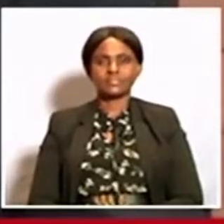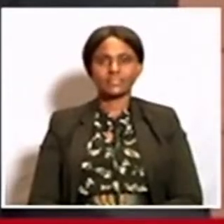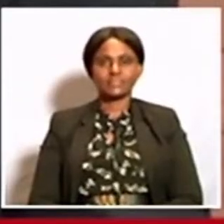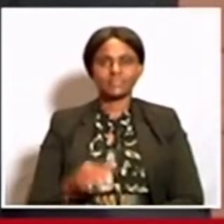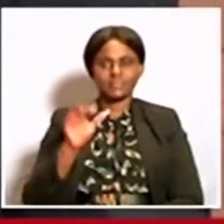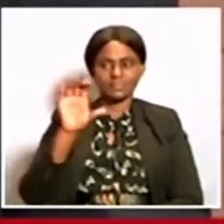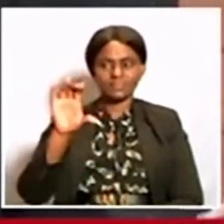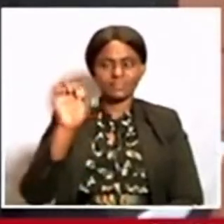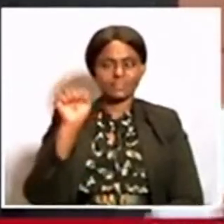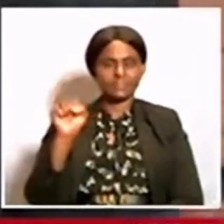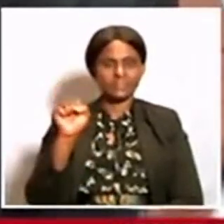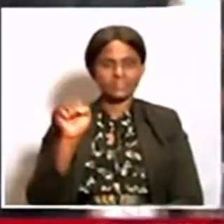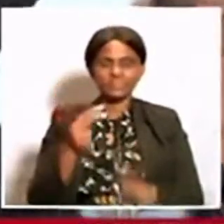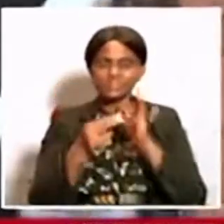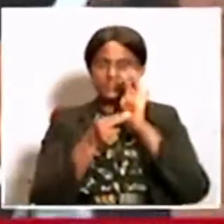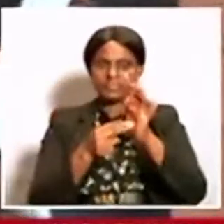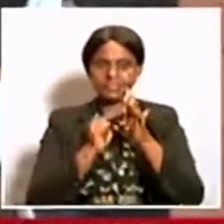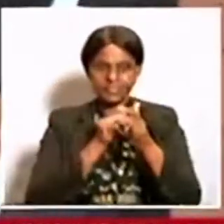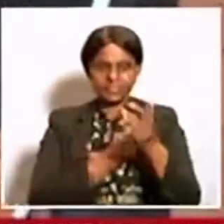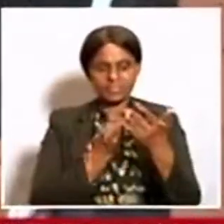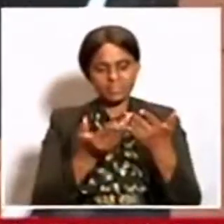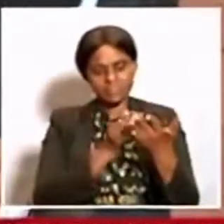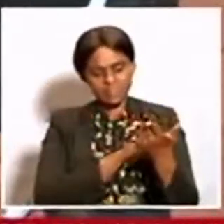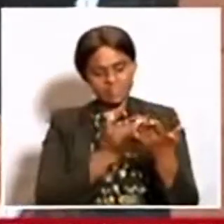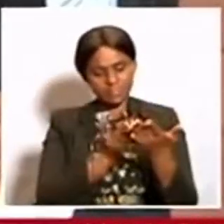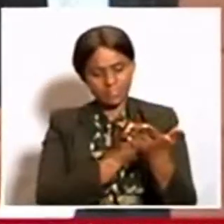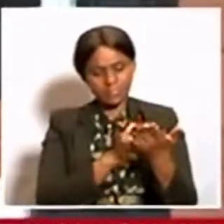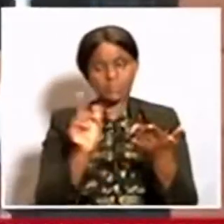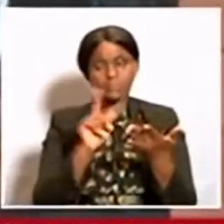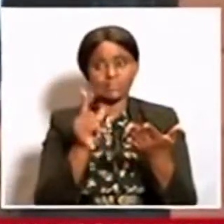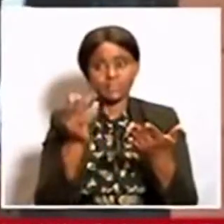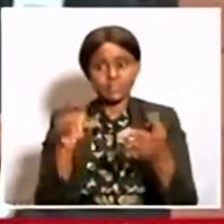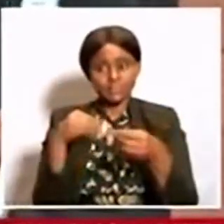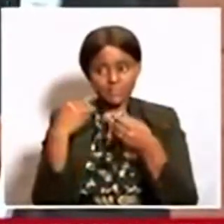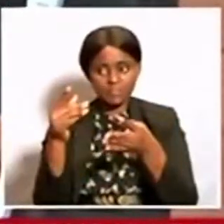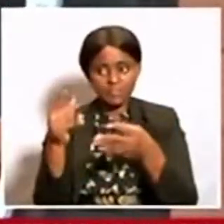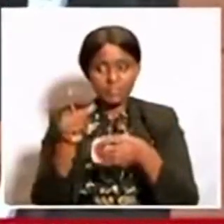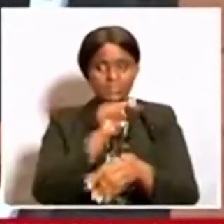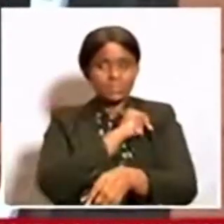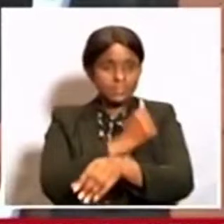CS, show us in these minutes where it gives authority